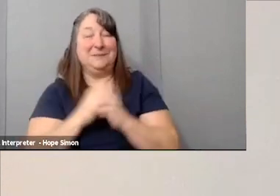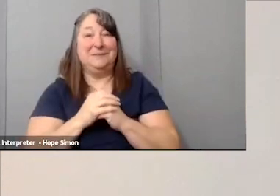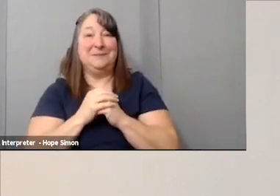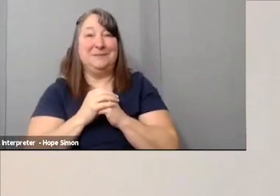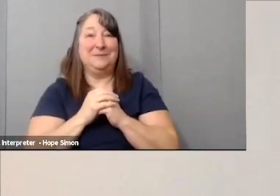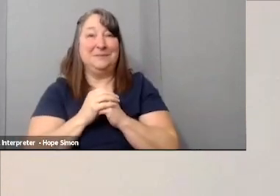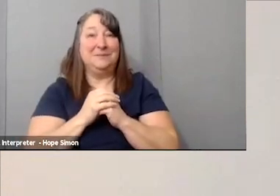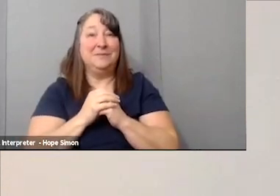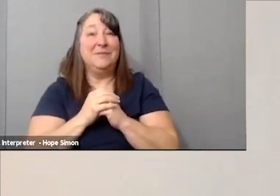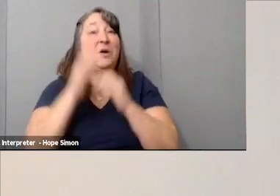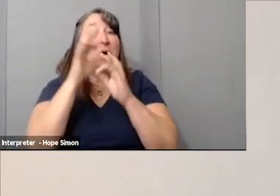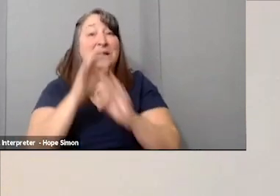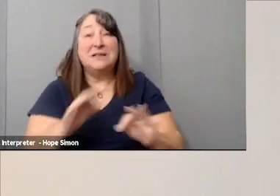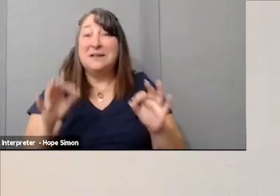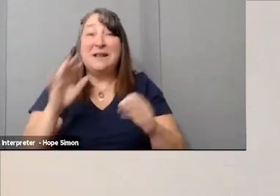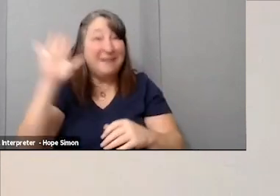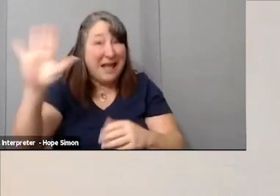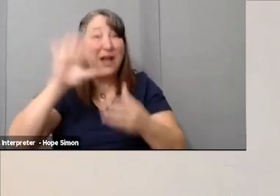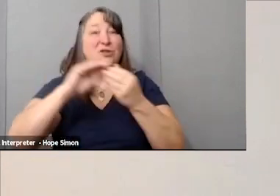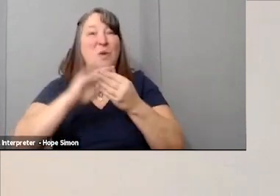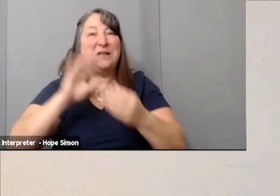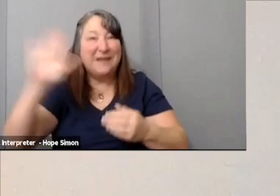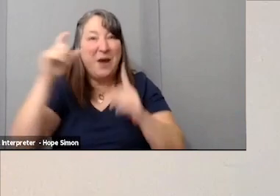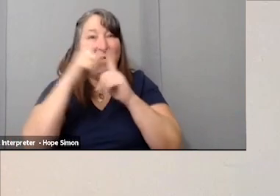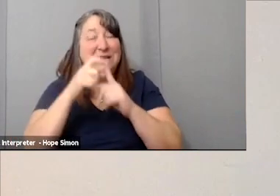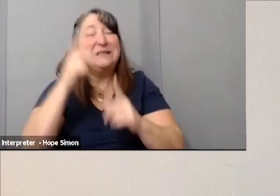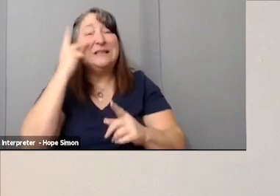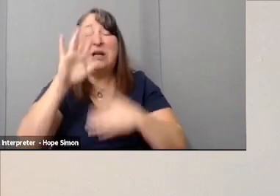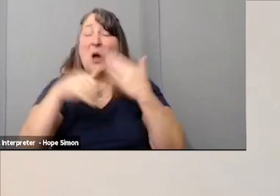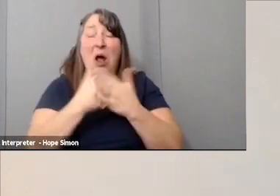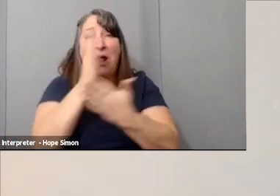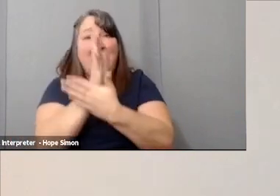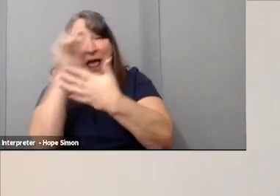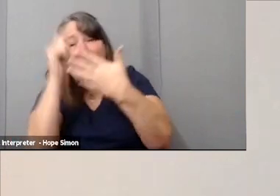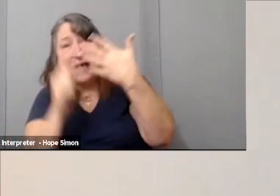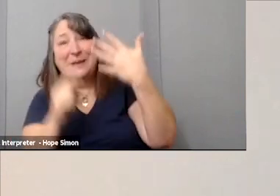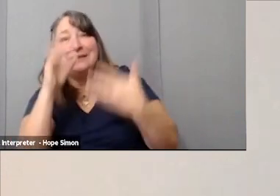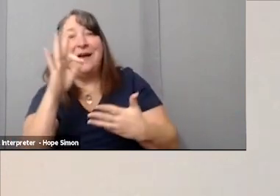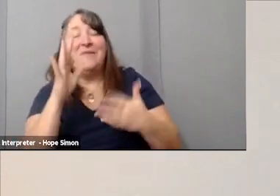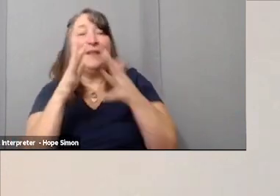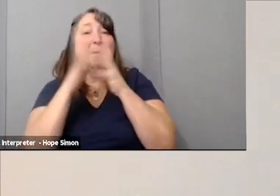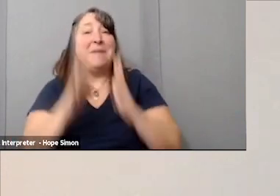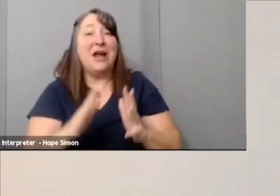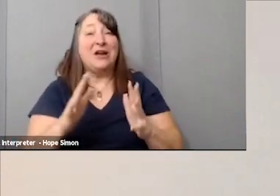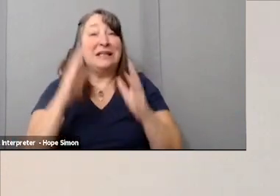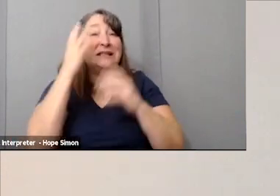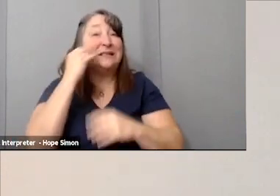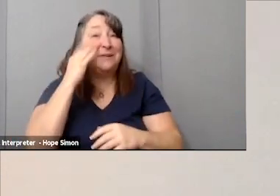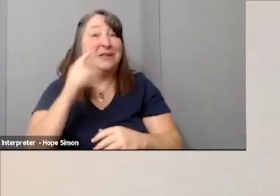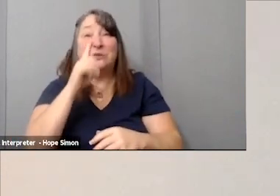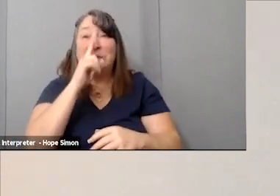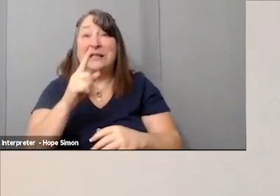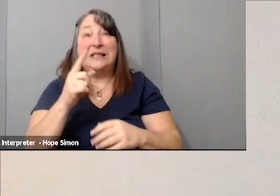important is that seeing all aspects of the African American experience not only expands the aperture of the